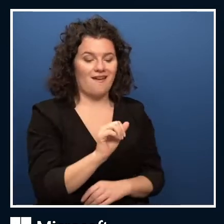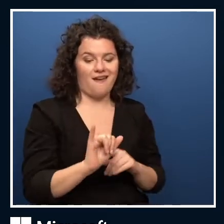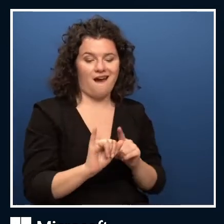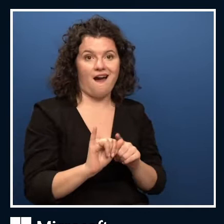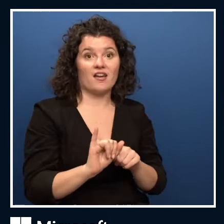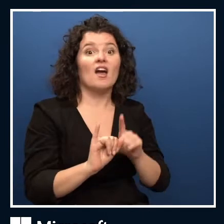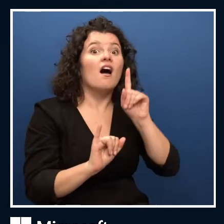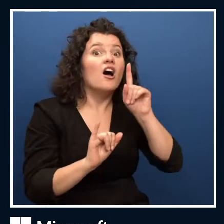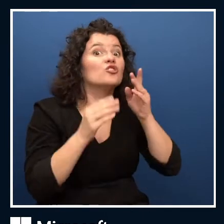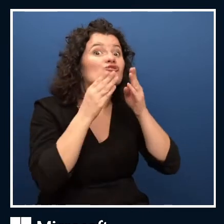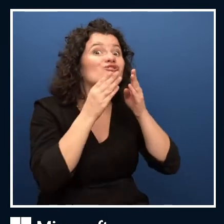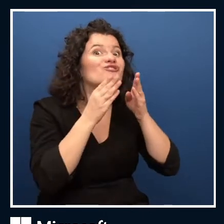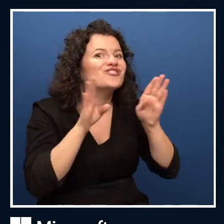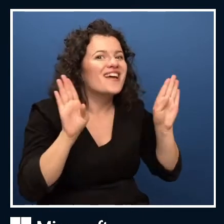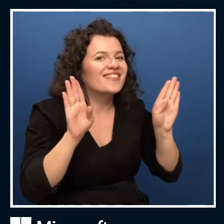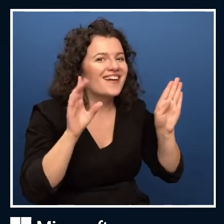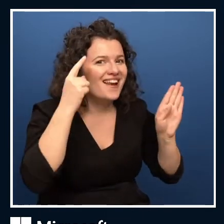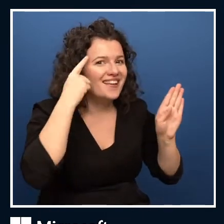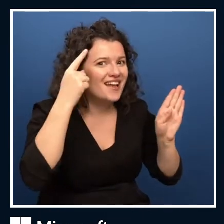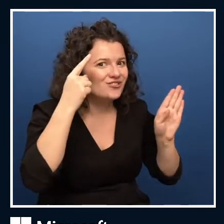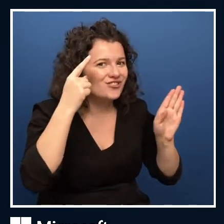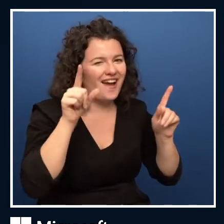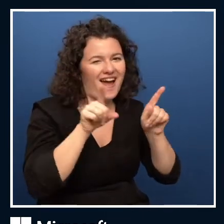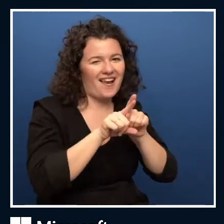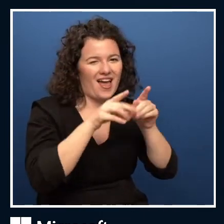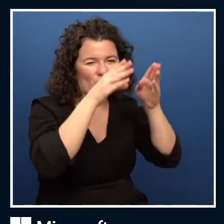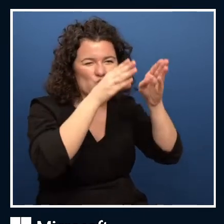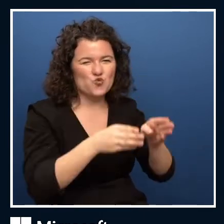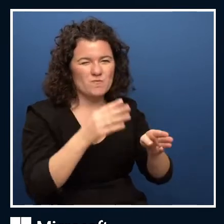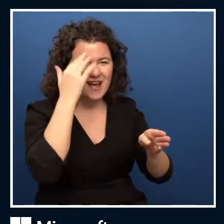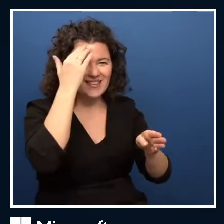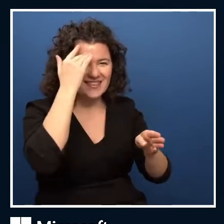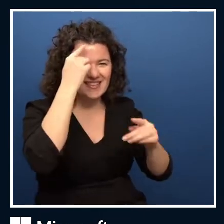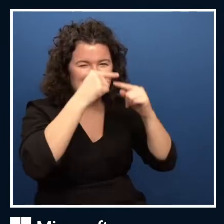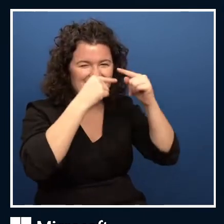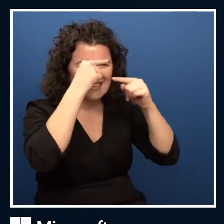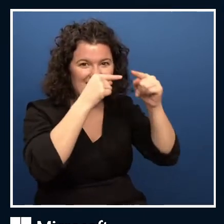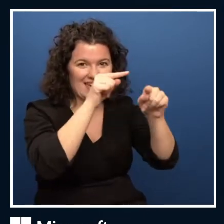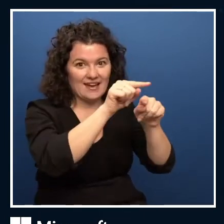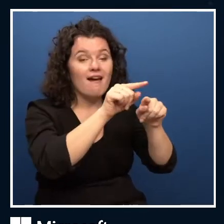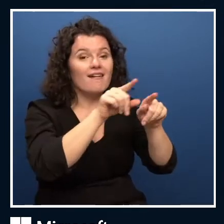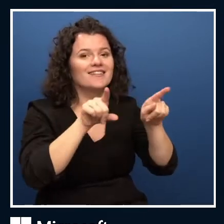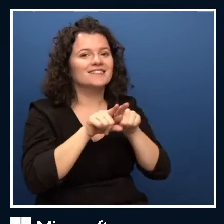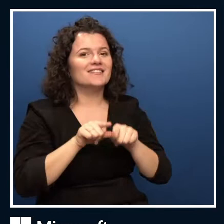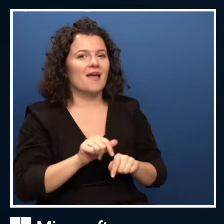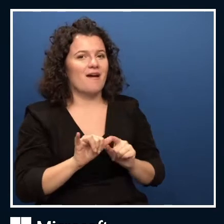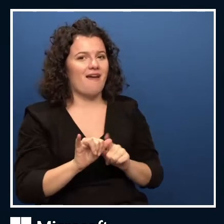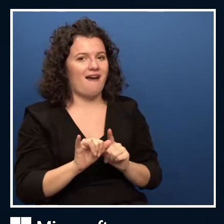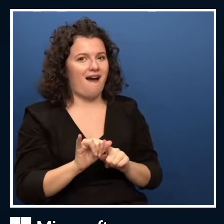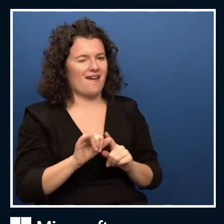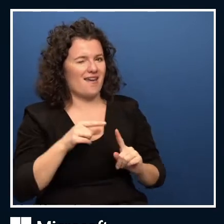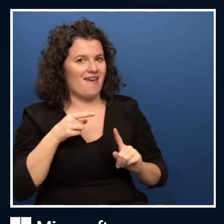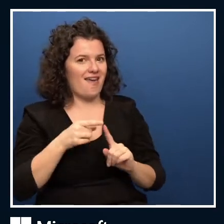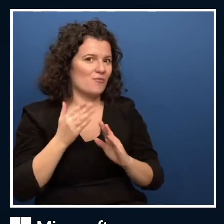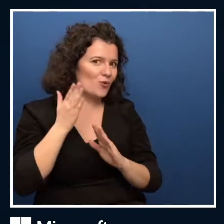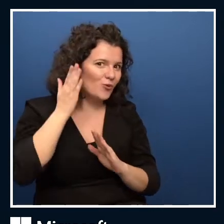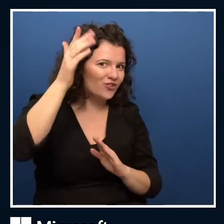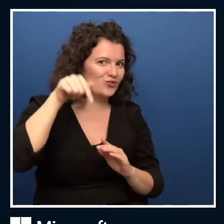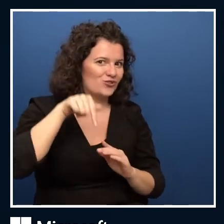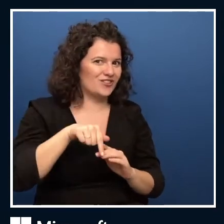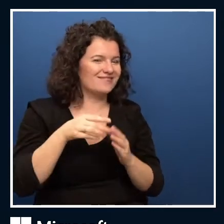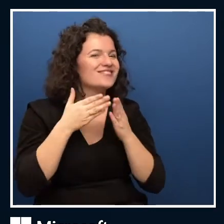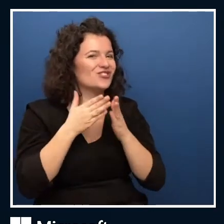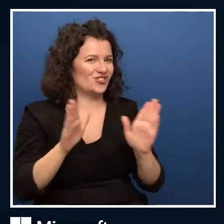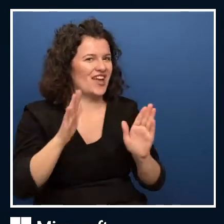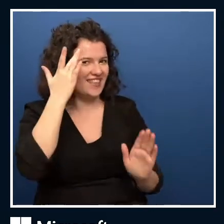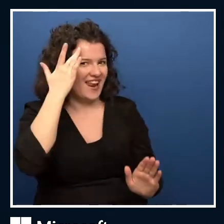so we should anyway to make huge improvements in current models to achieve the